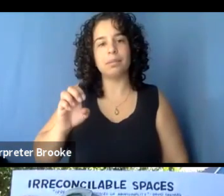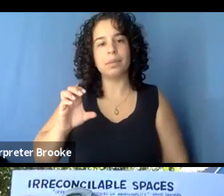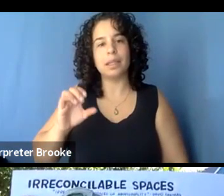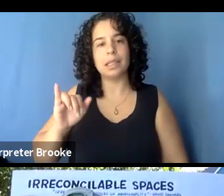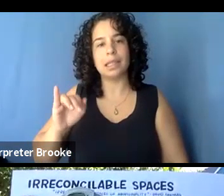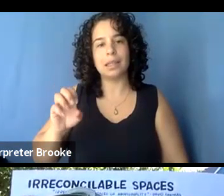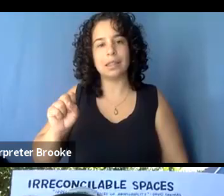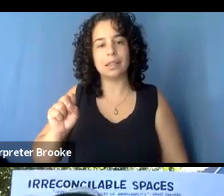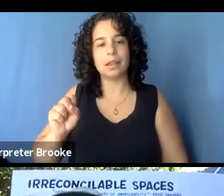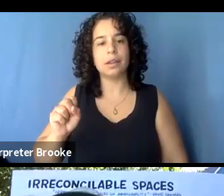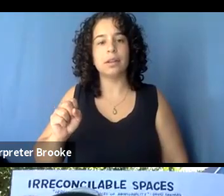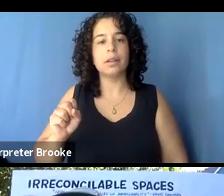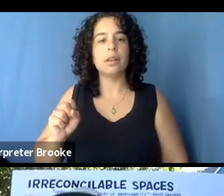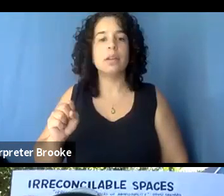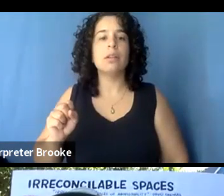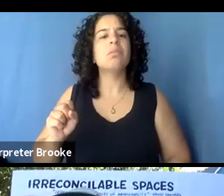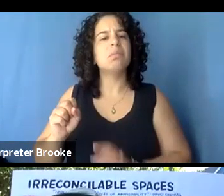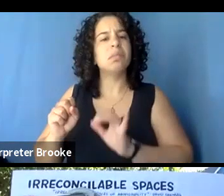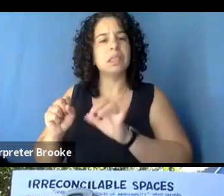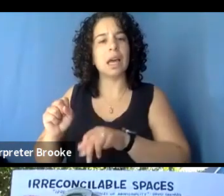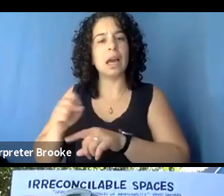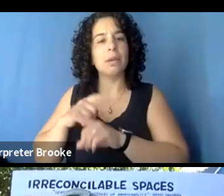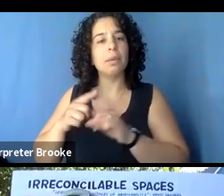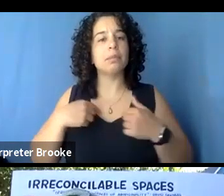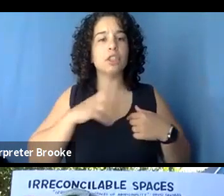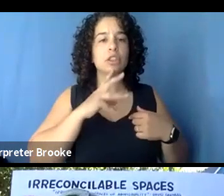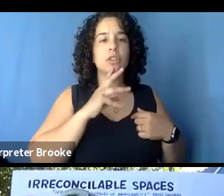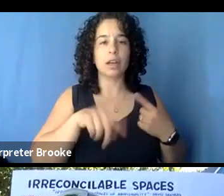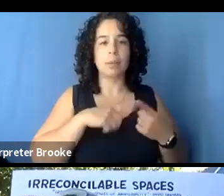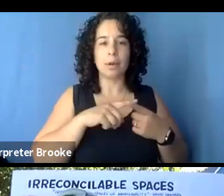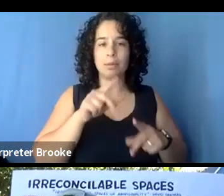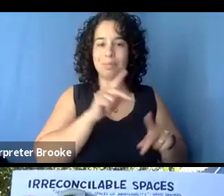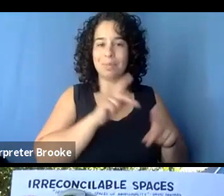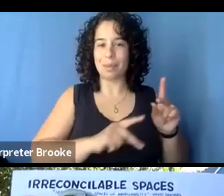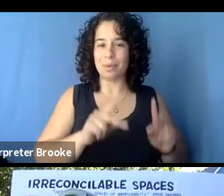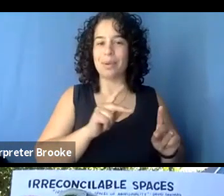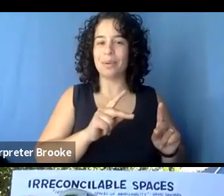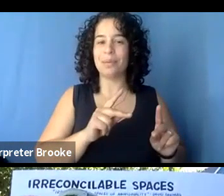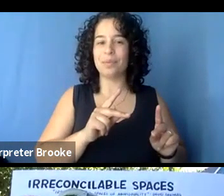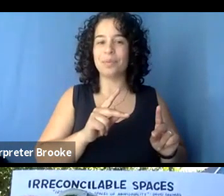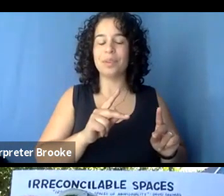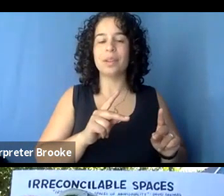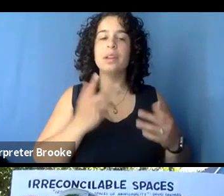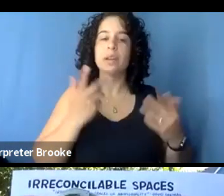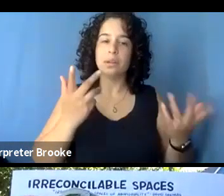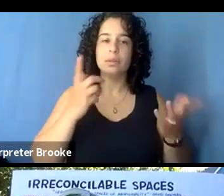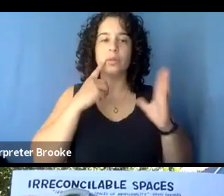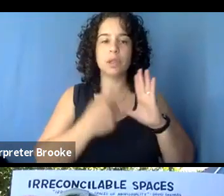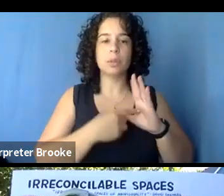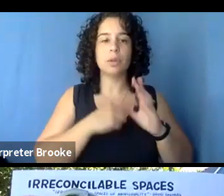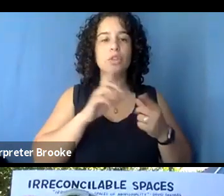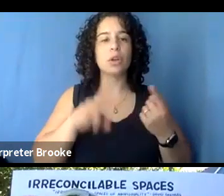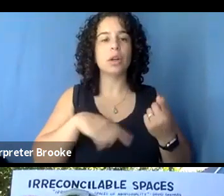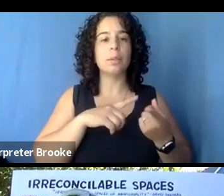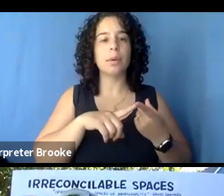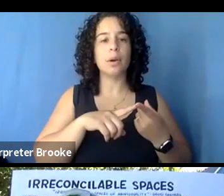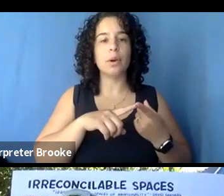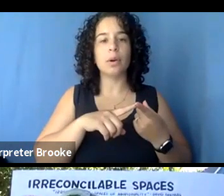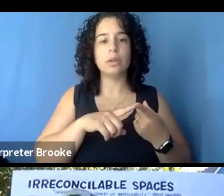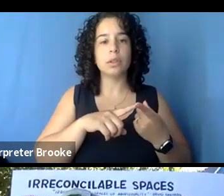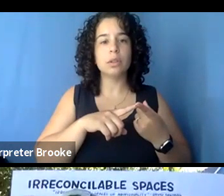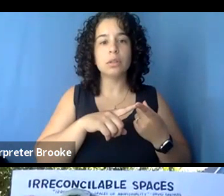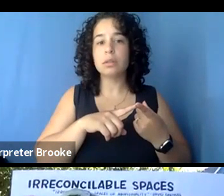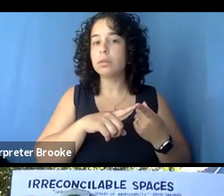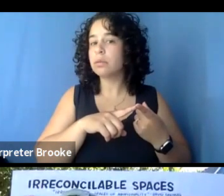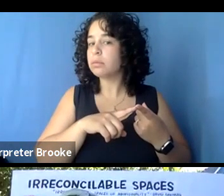but I'm speaking about people. So often, invader, when we speak of plants, sometimes often the rhetoric